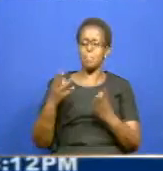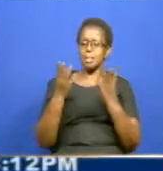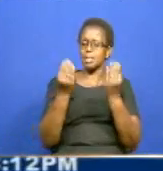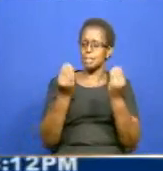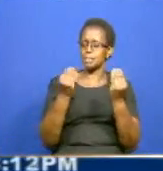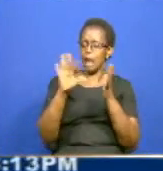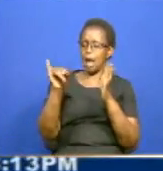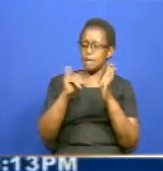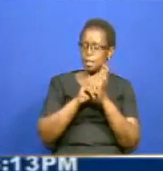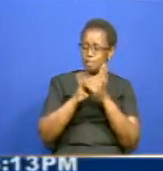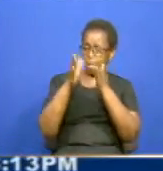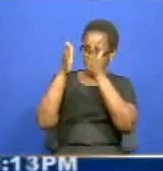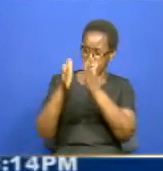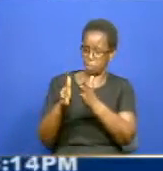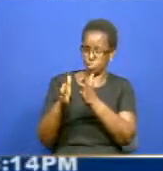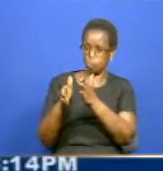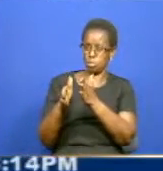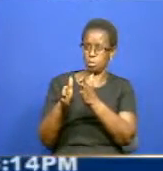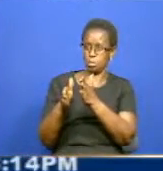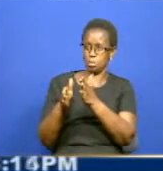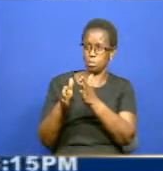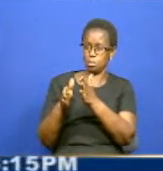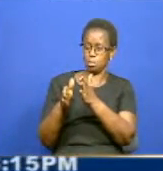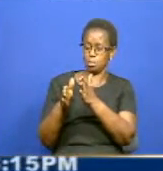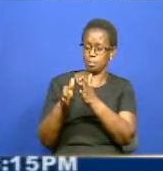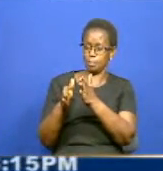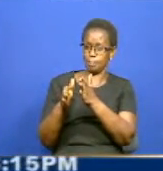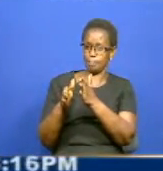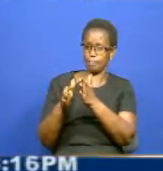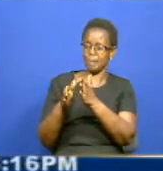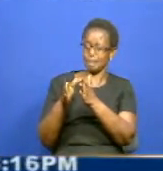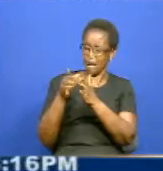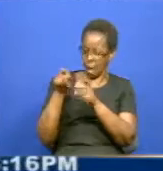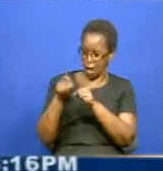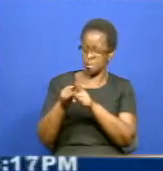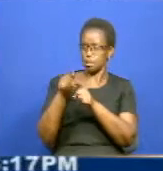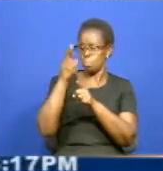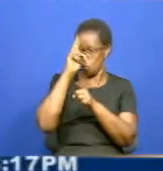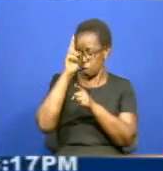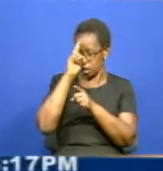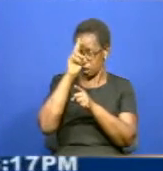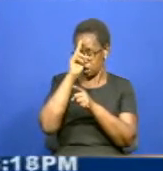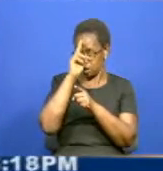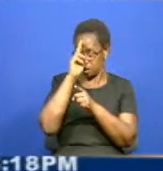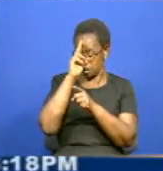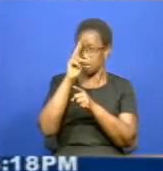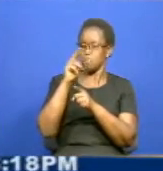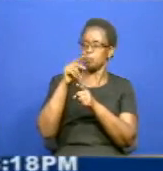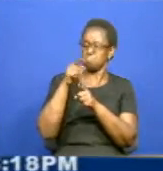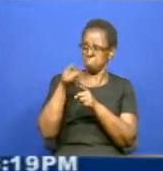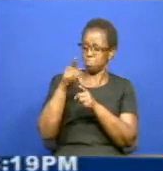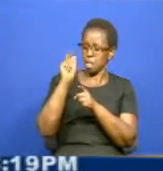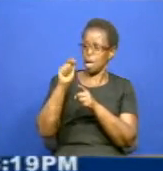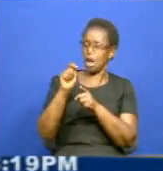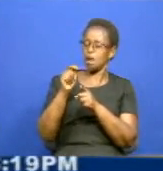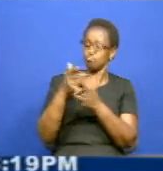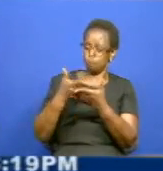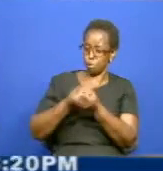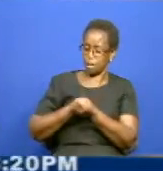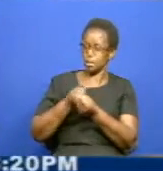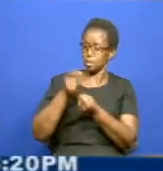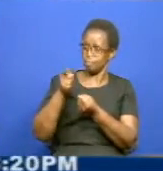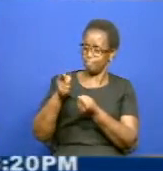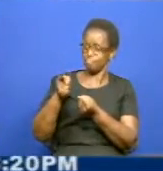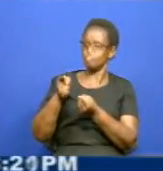being, patriotic. It identifies them as being people we can trust in security